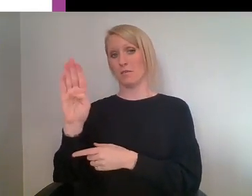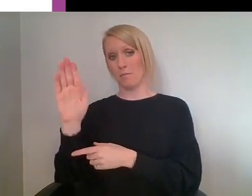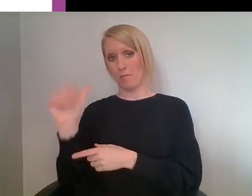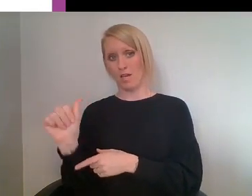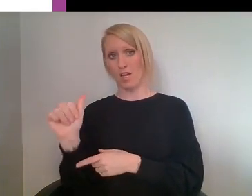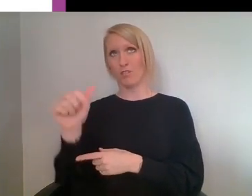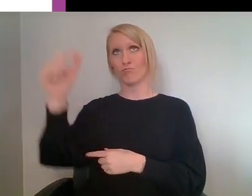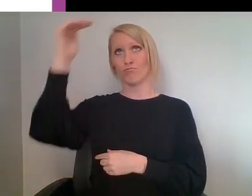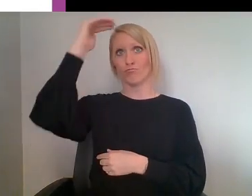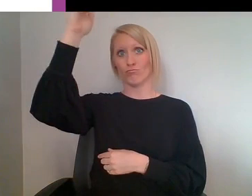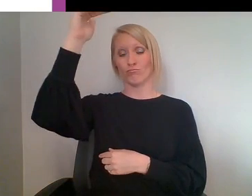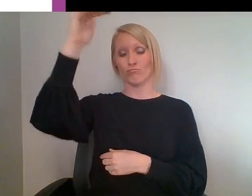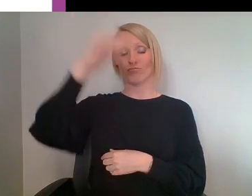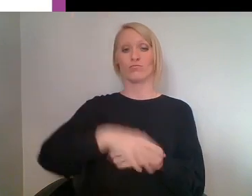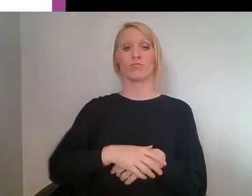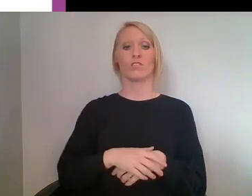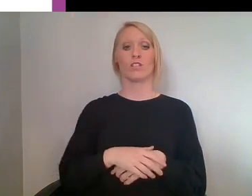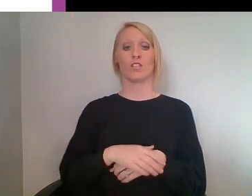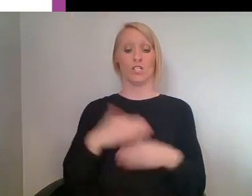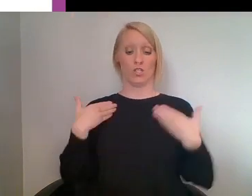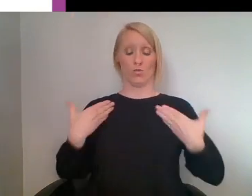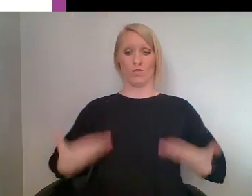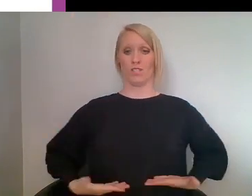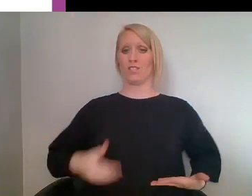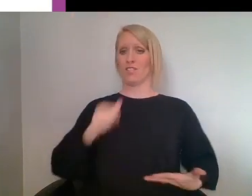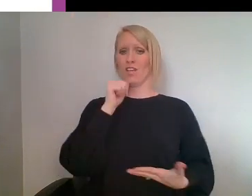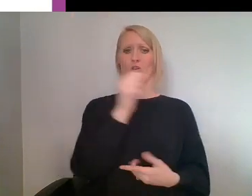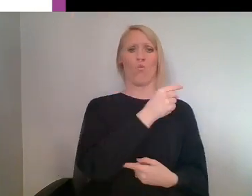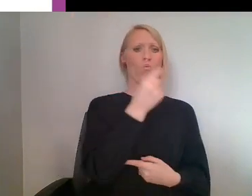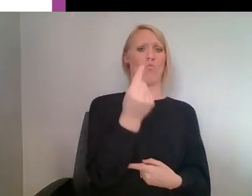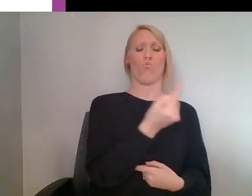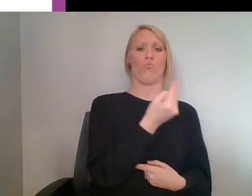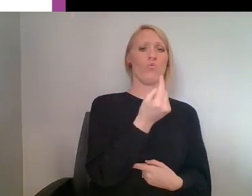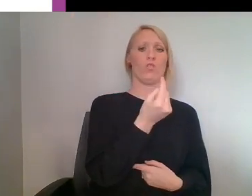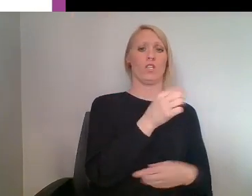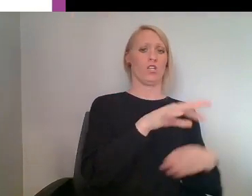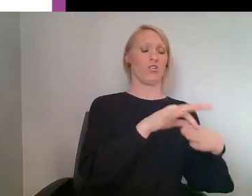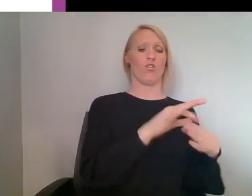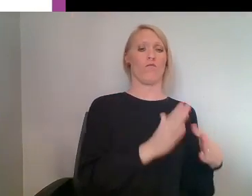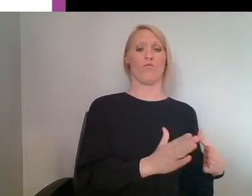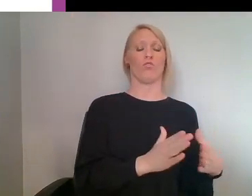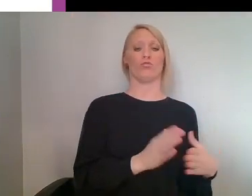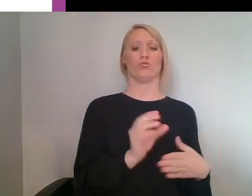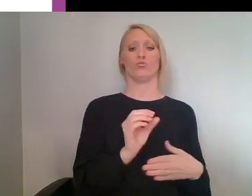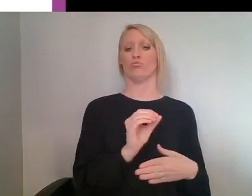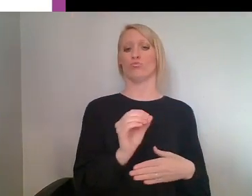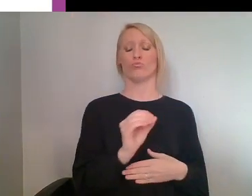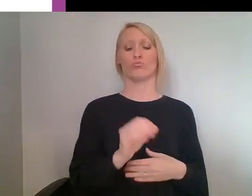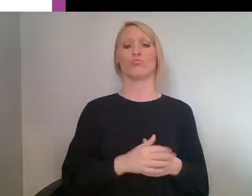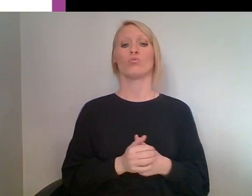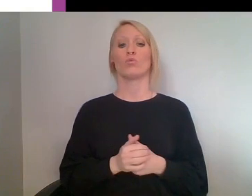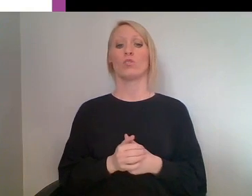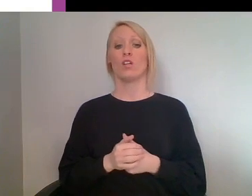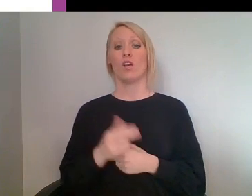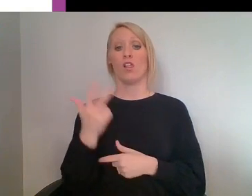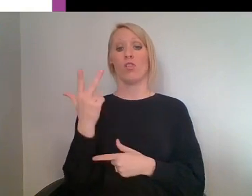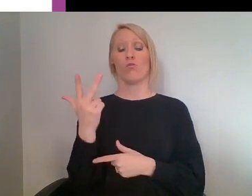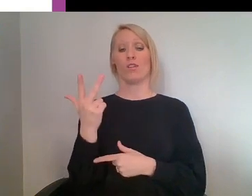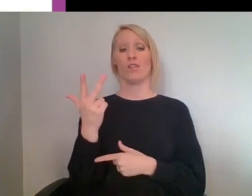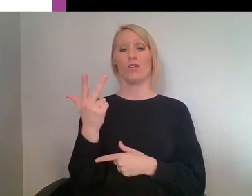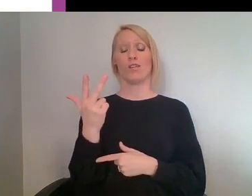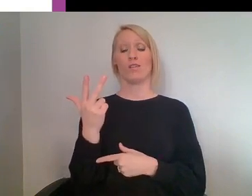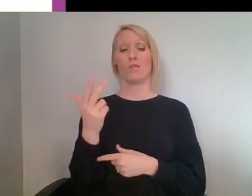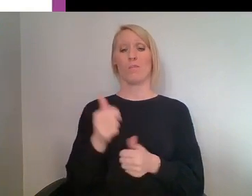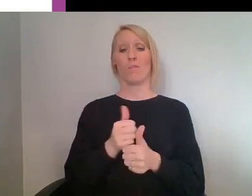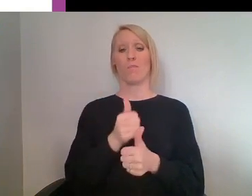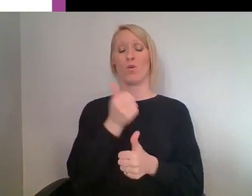just carnivores, okay? We eat a lot of different things. So what you're gonna see is kind of like three main or most popular type